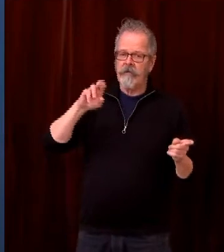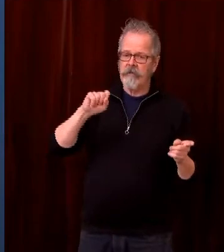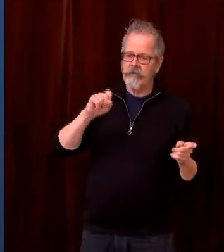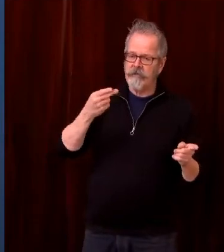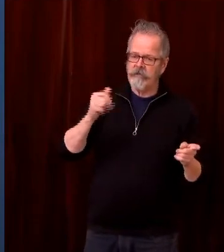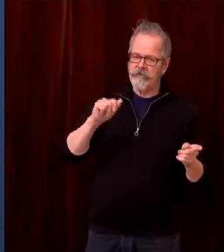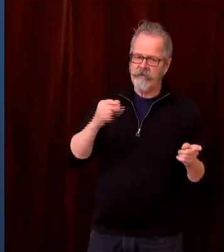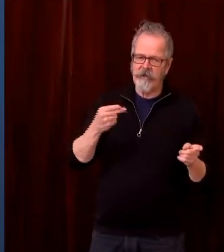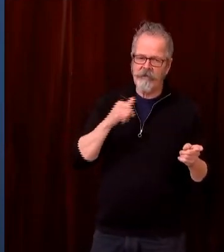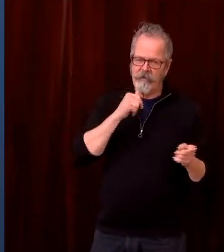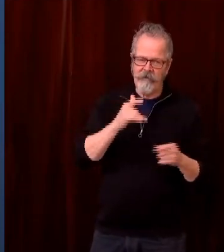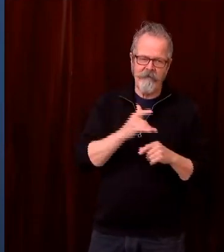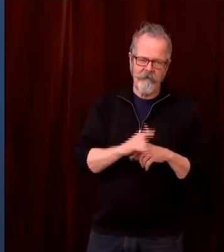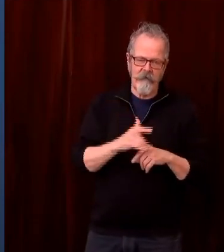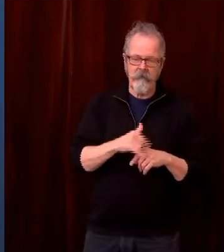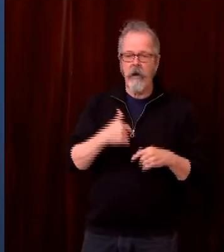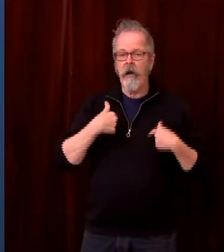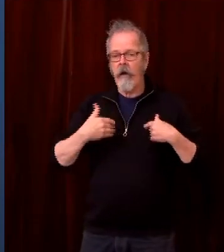with AP.